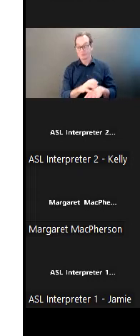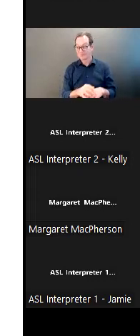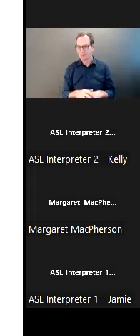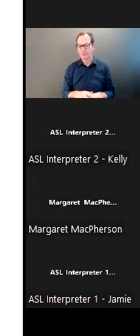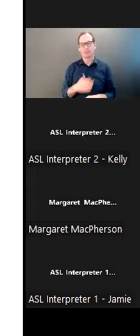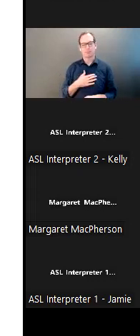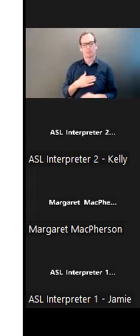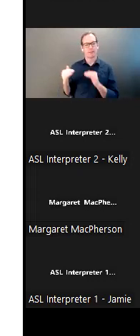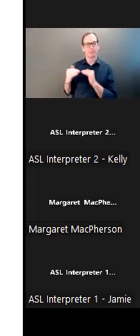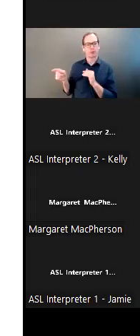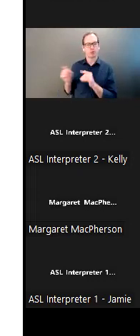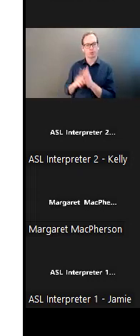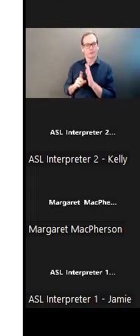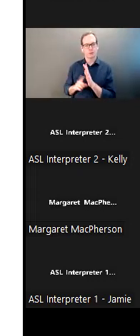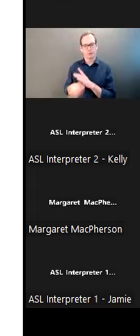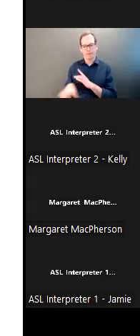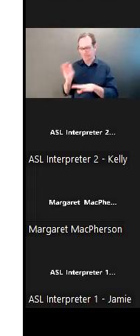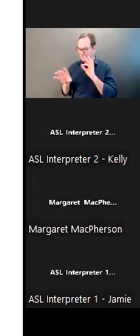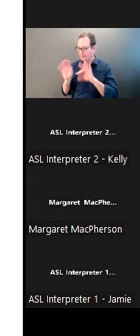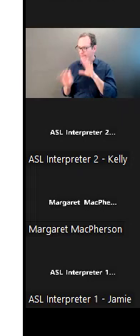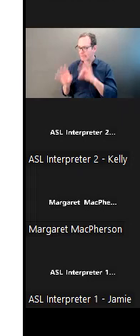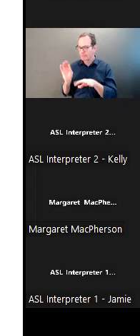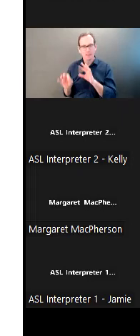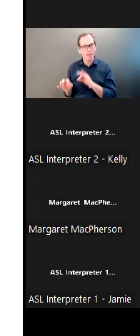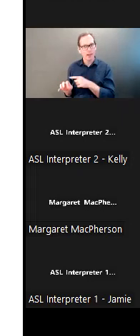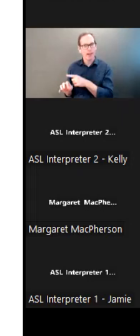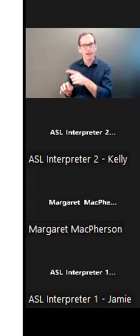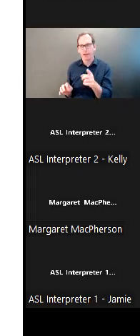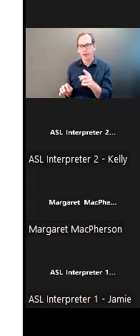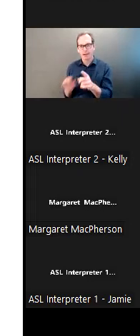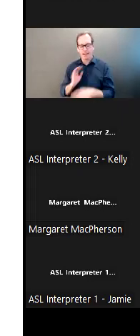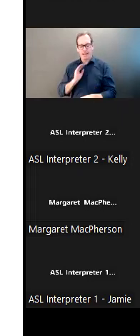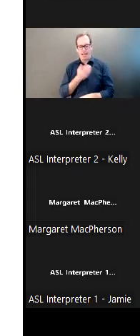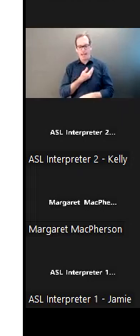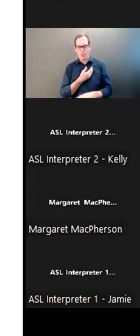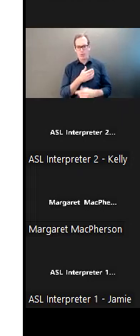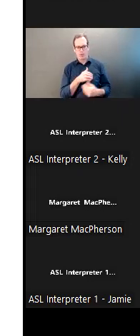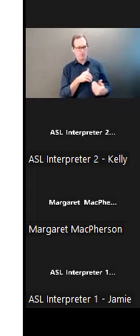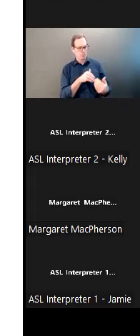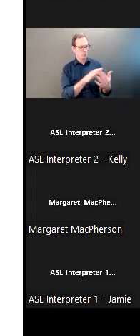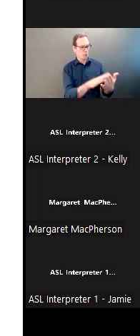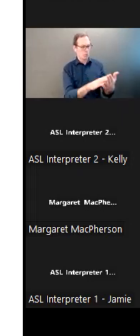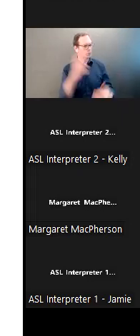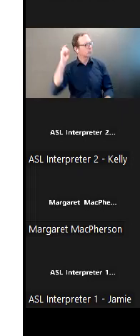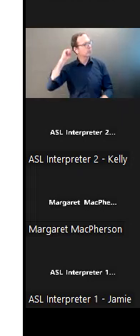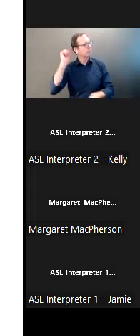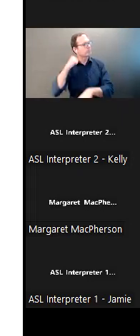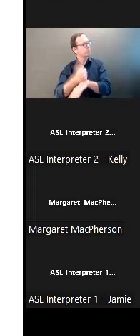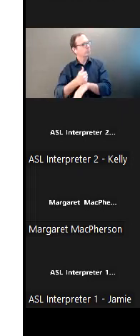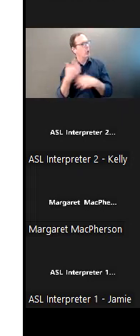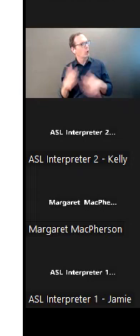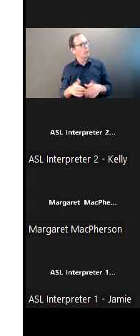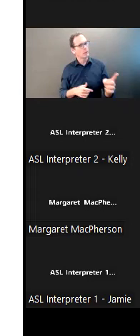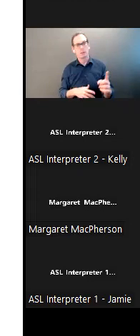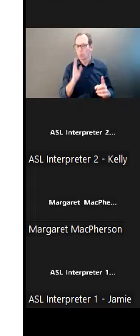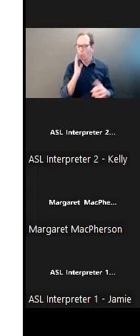these attitudes and stereotypes that affect our understanding can impact a care provider interaction with somebody seeking your